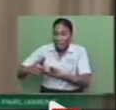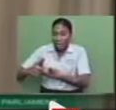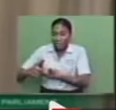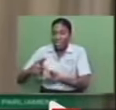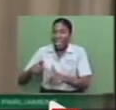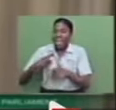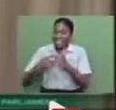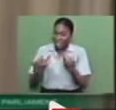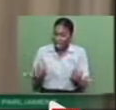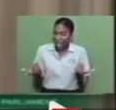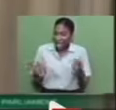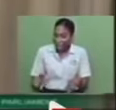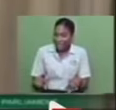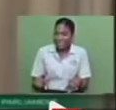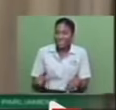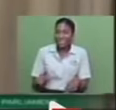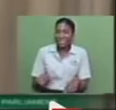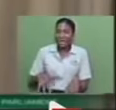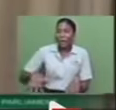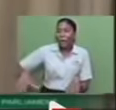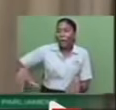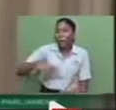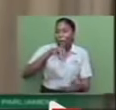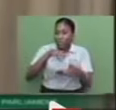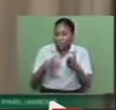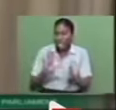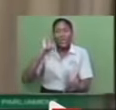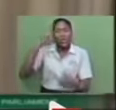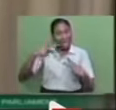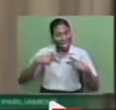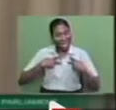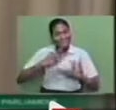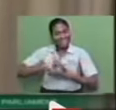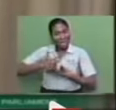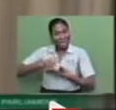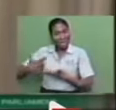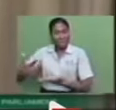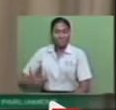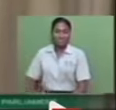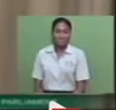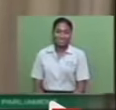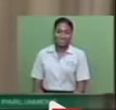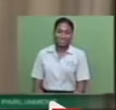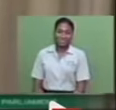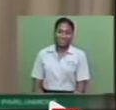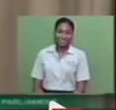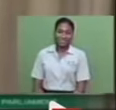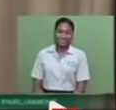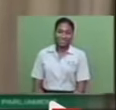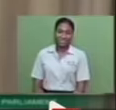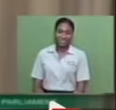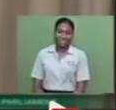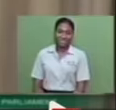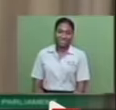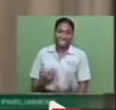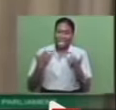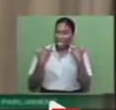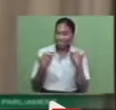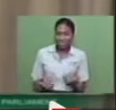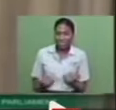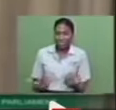administration has spent close to $30 billion on education between 16 and 20. And what do we have to show for